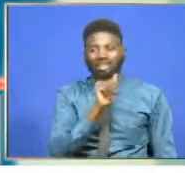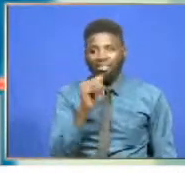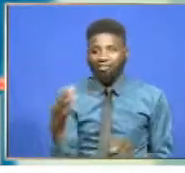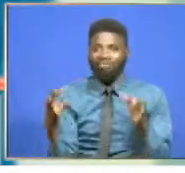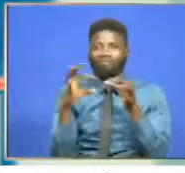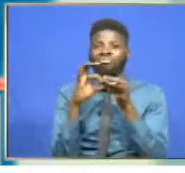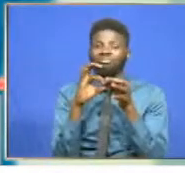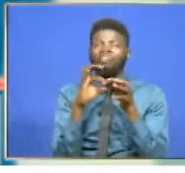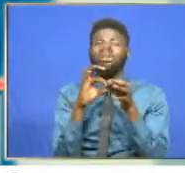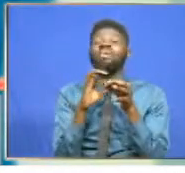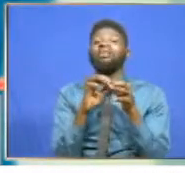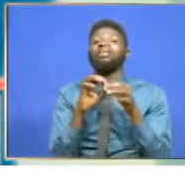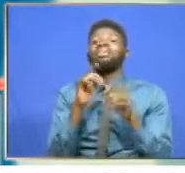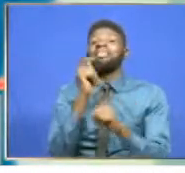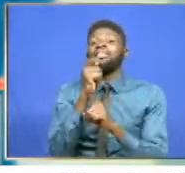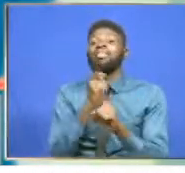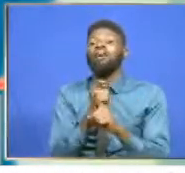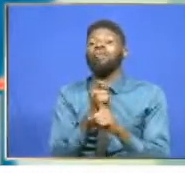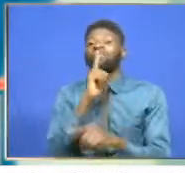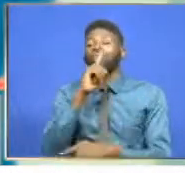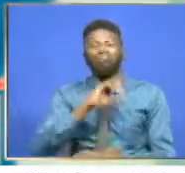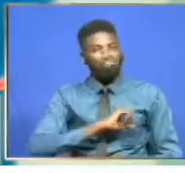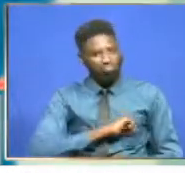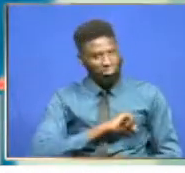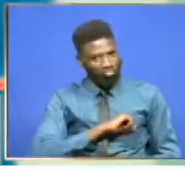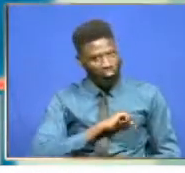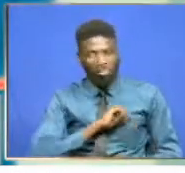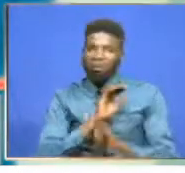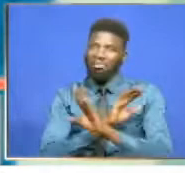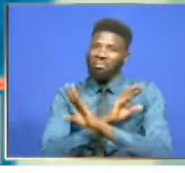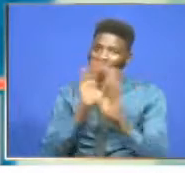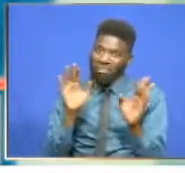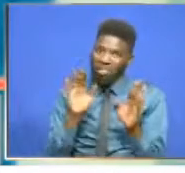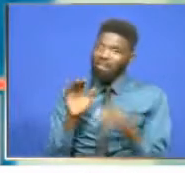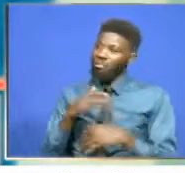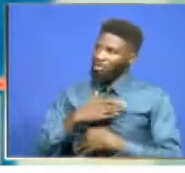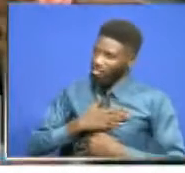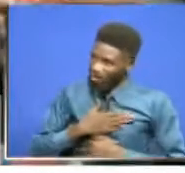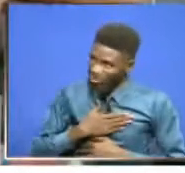one. I don't know, Mheshimiwa may tell us why in term one,